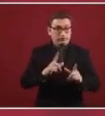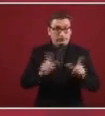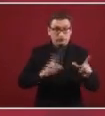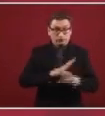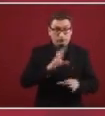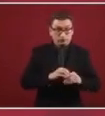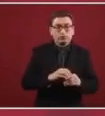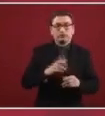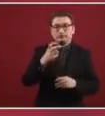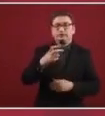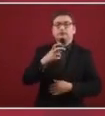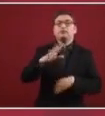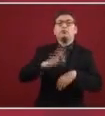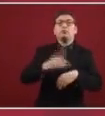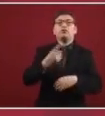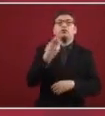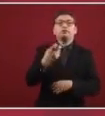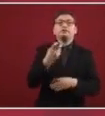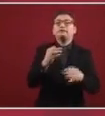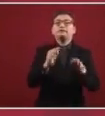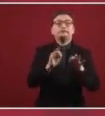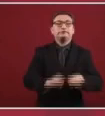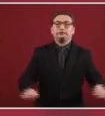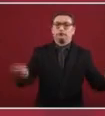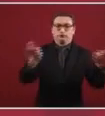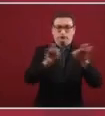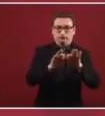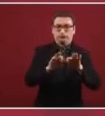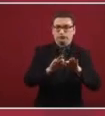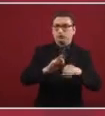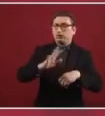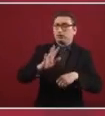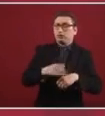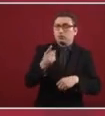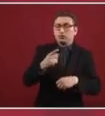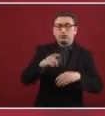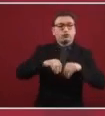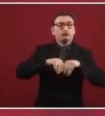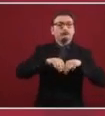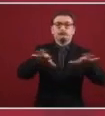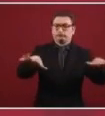completo. Porque esto es muy importante, no se difundió